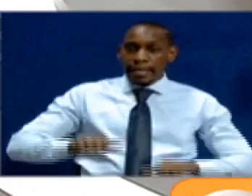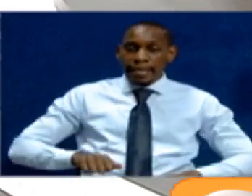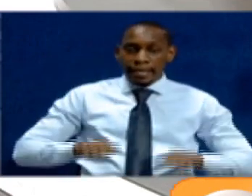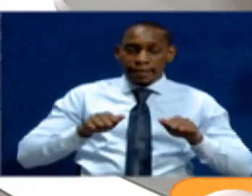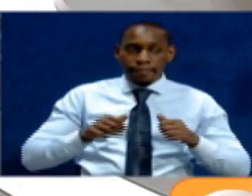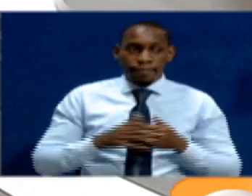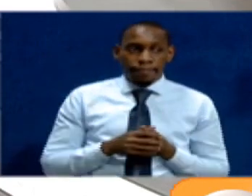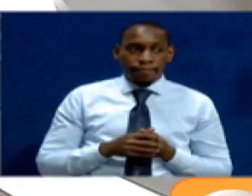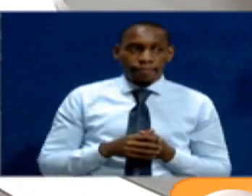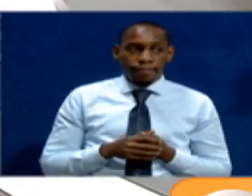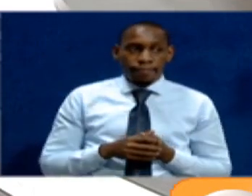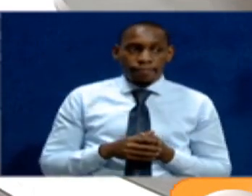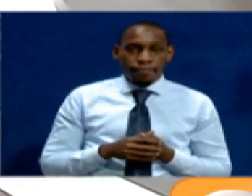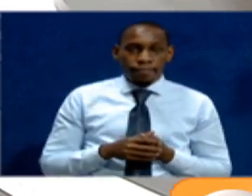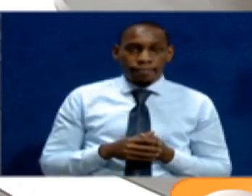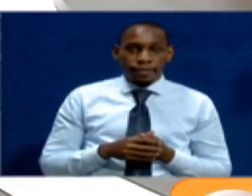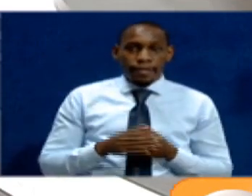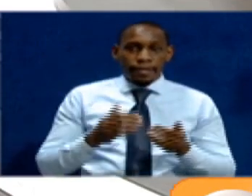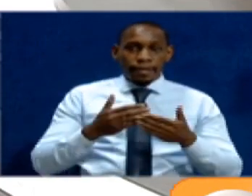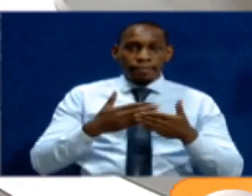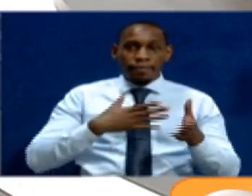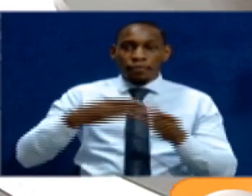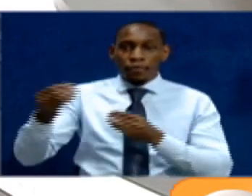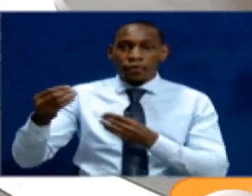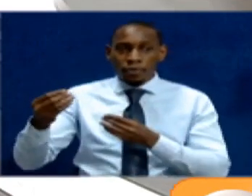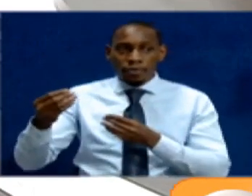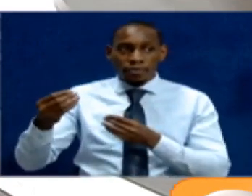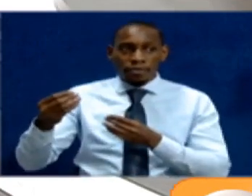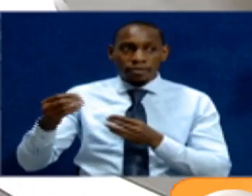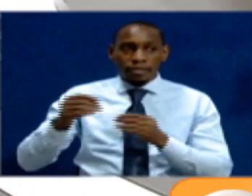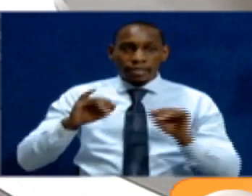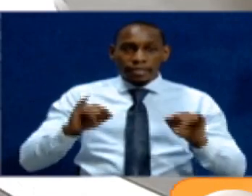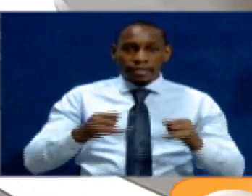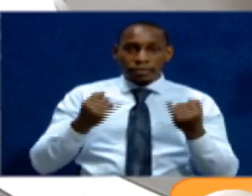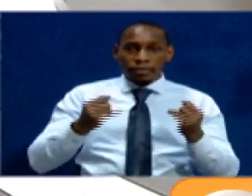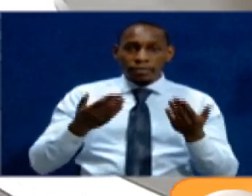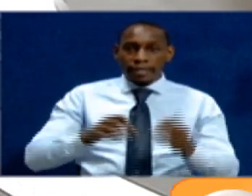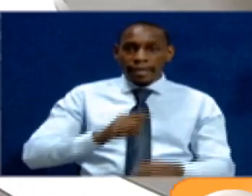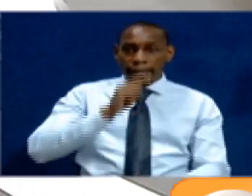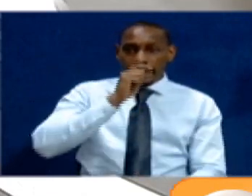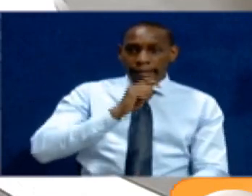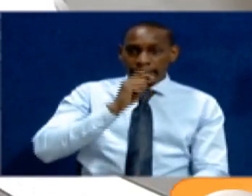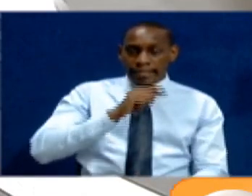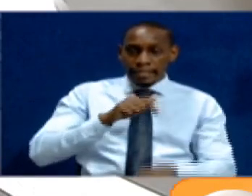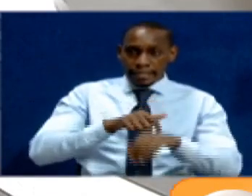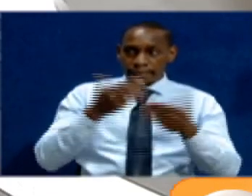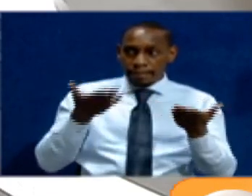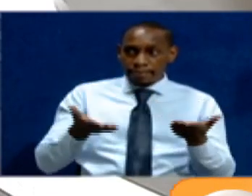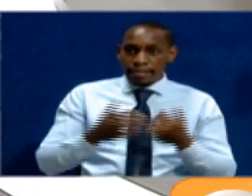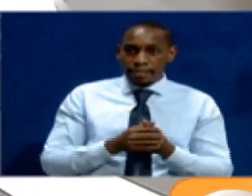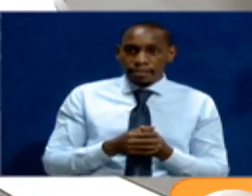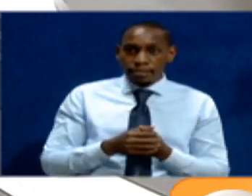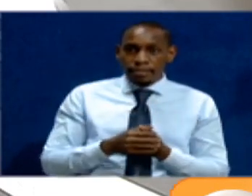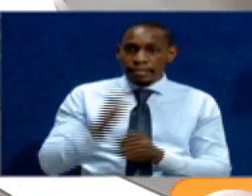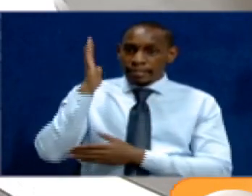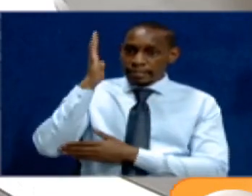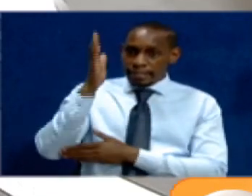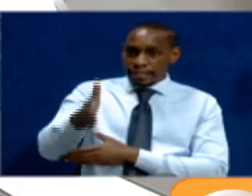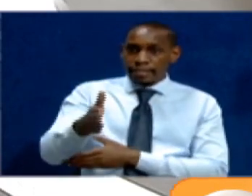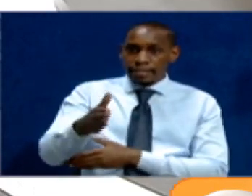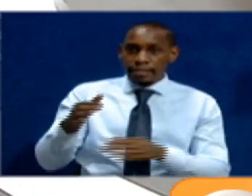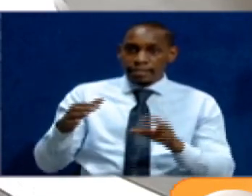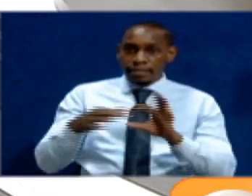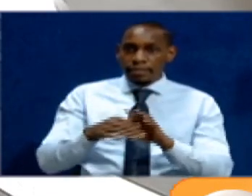JKLIVE. By the way, before we go away, we have some breaking news from Tanzania right now. We're going to go straight